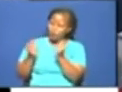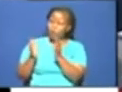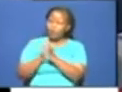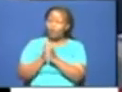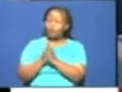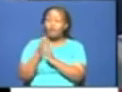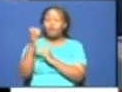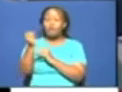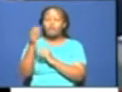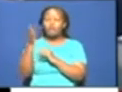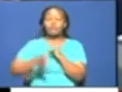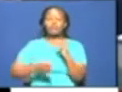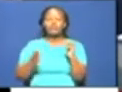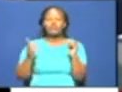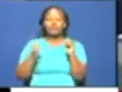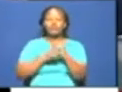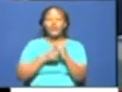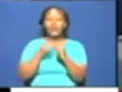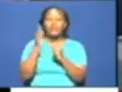July